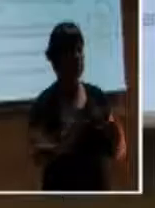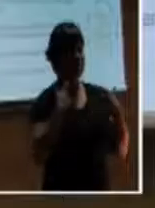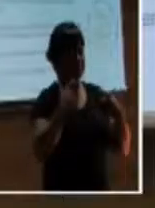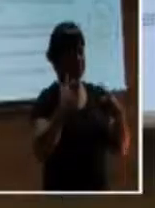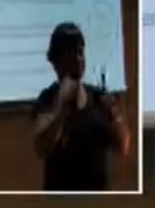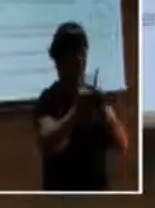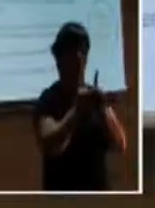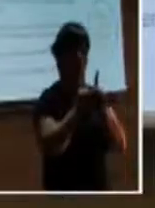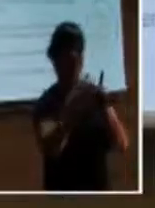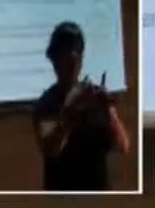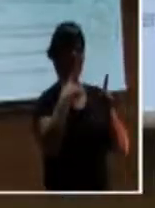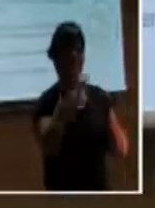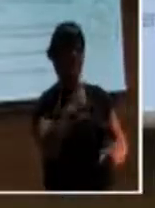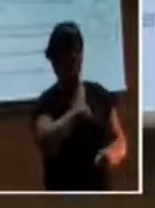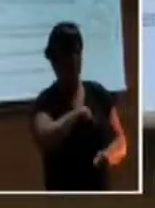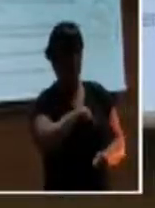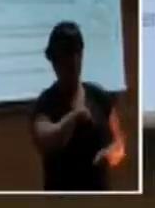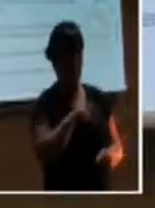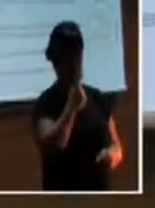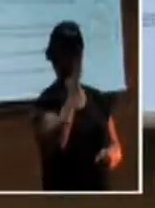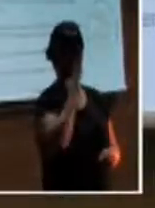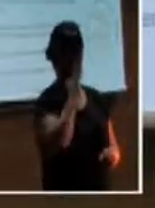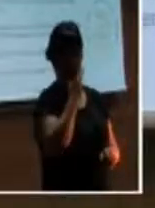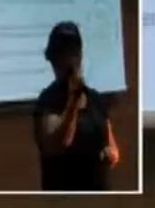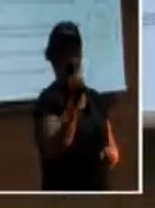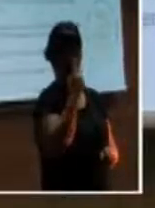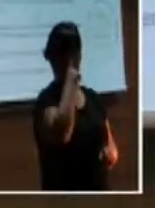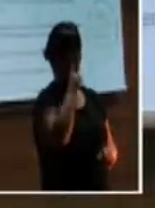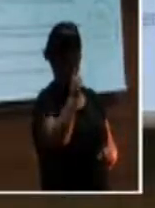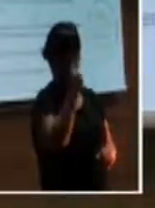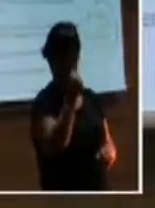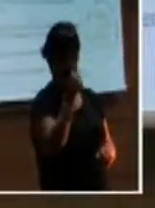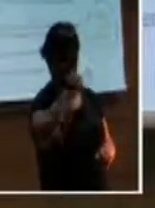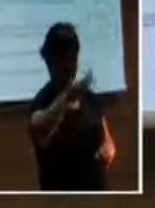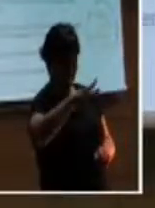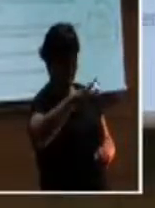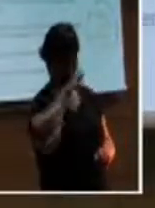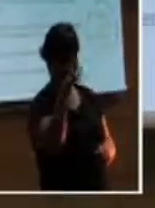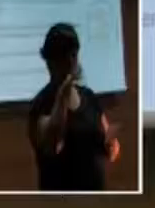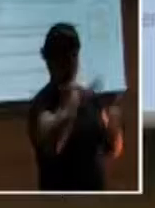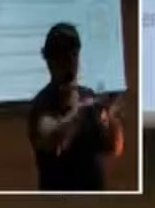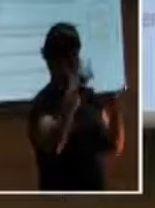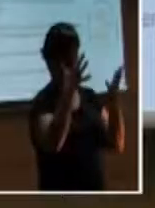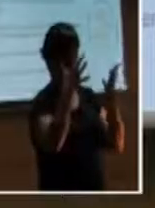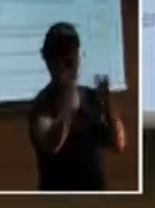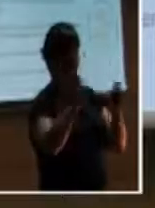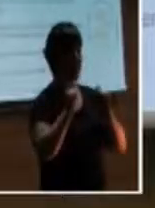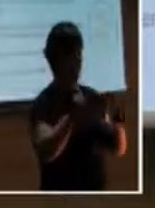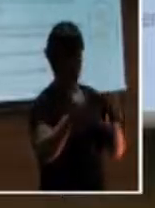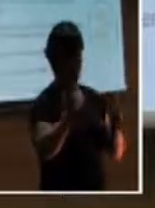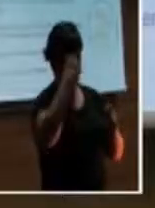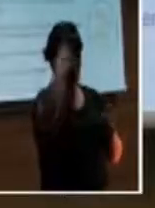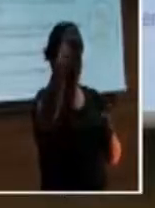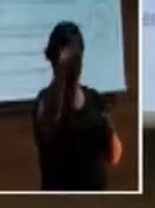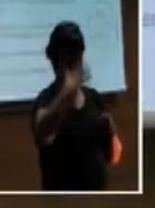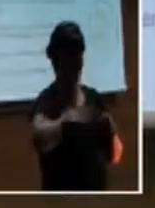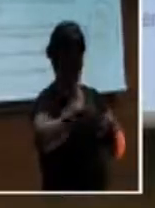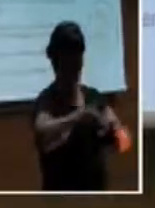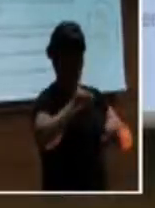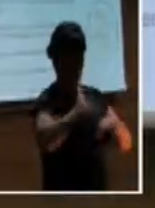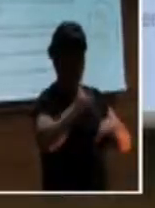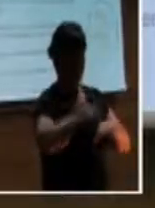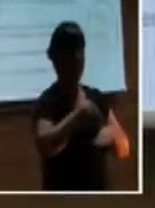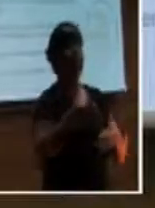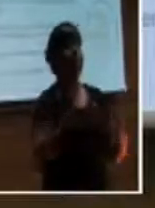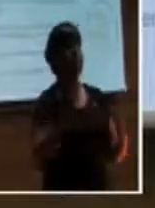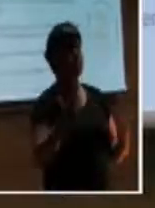student that has the best idea concerning elderly and dementia care. So it is a sort of a contest, and we